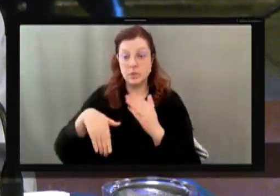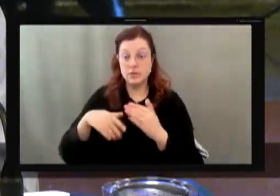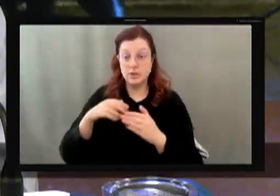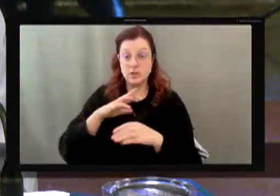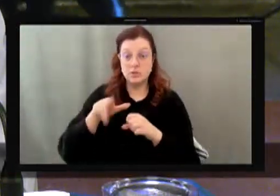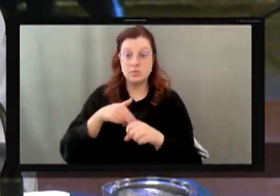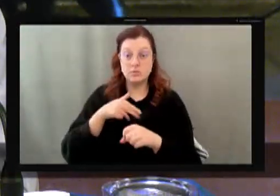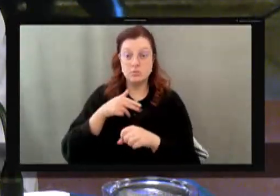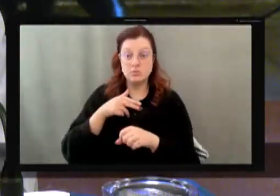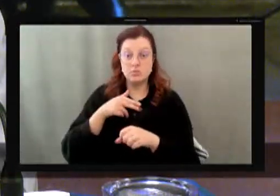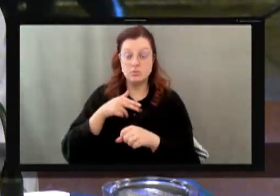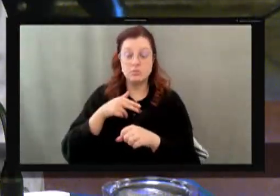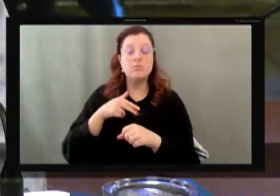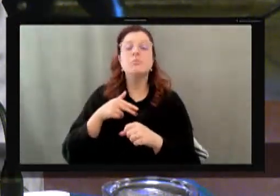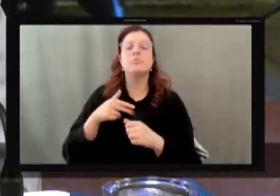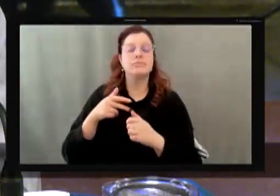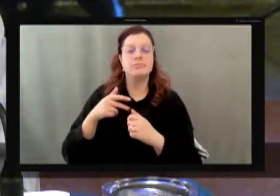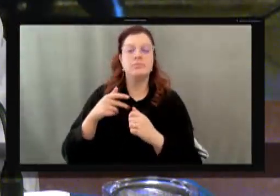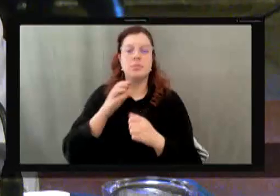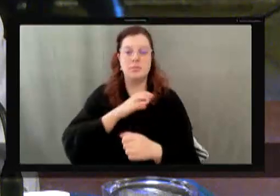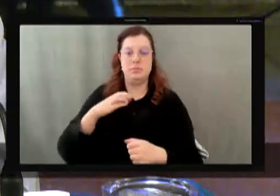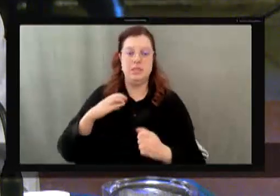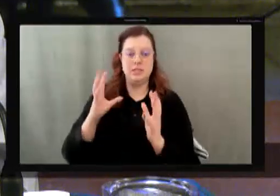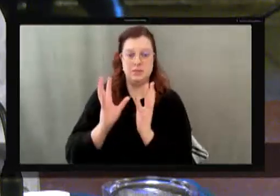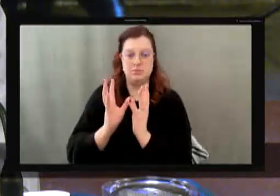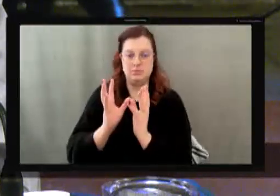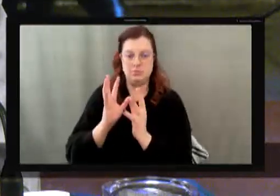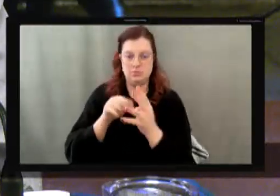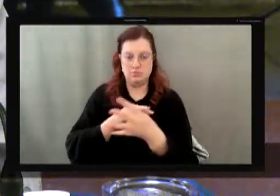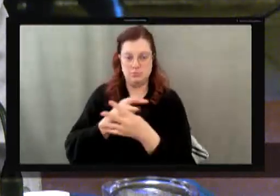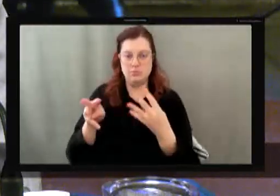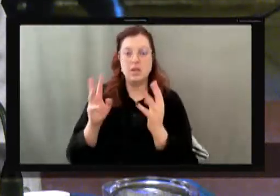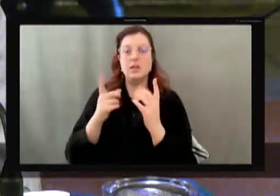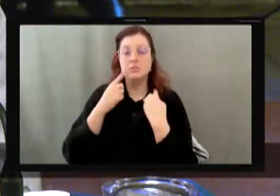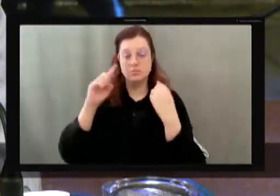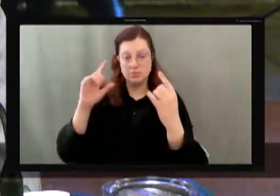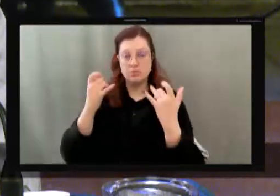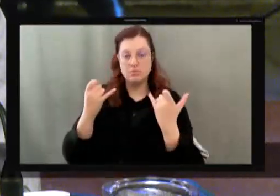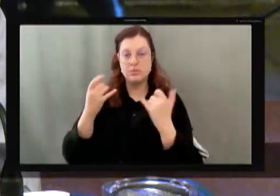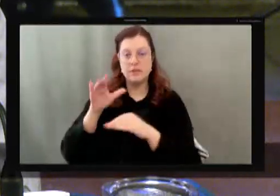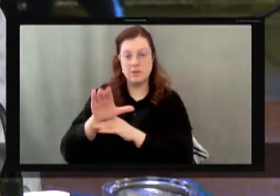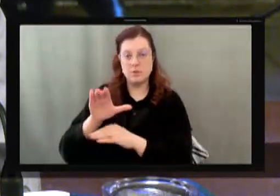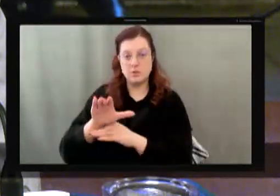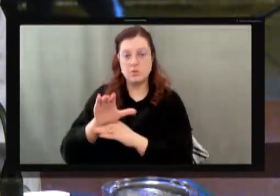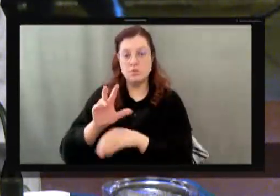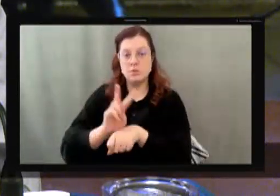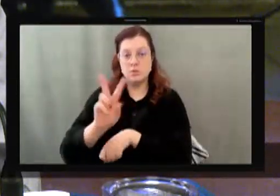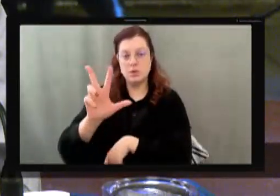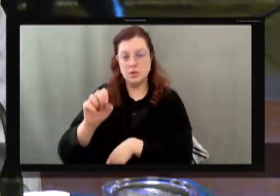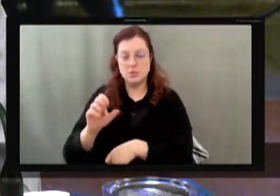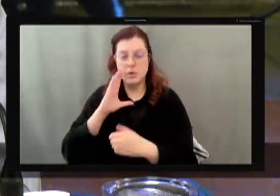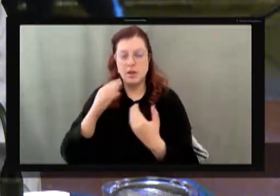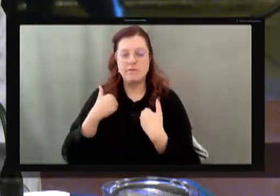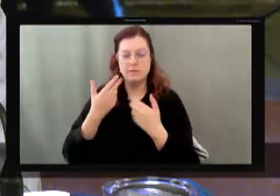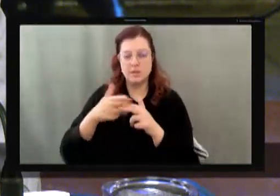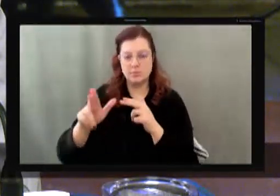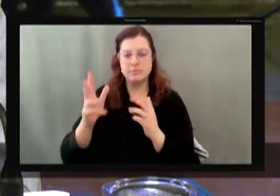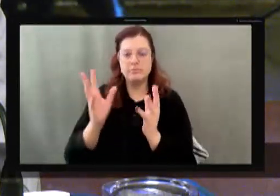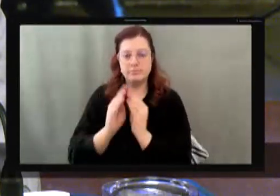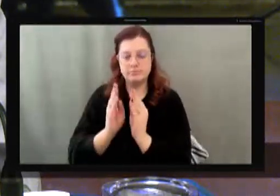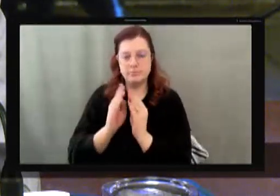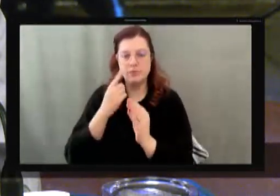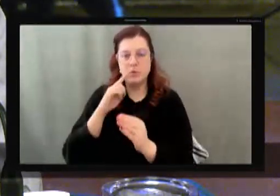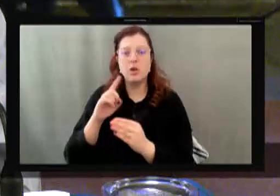standing committee's agenda. We have some meeting announcements. This afternoon at 2:30 p.m., Council will hold a briefing on neighborhood economic